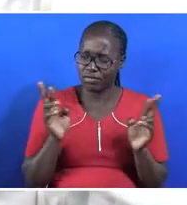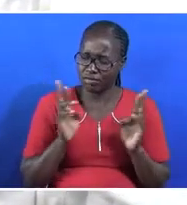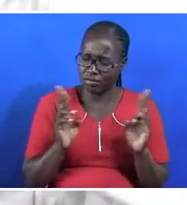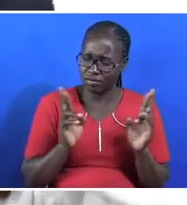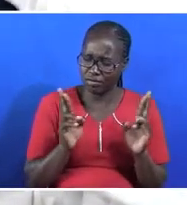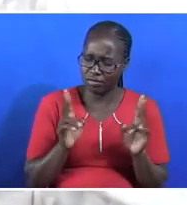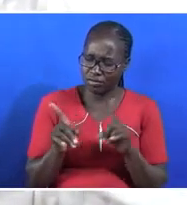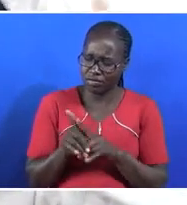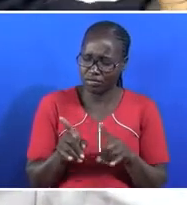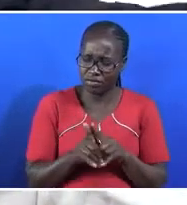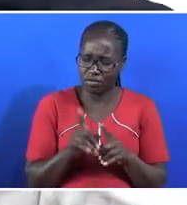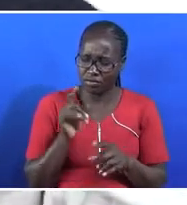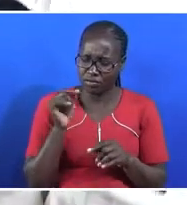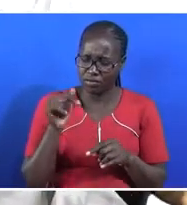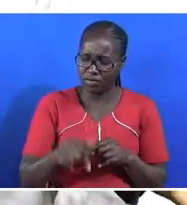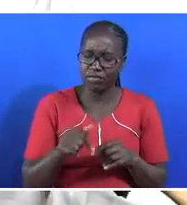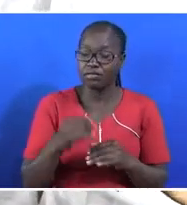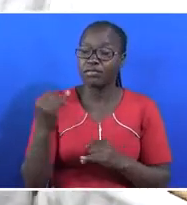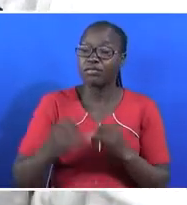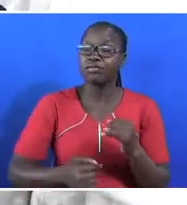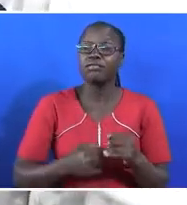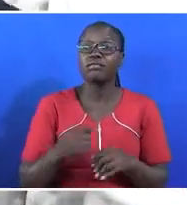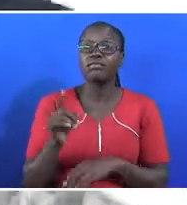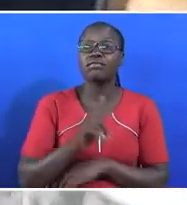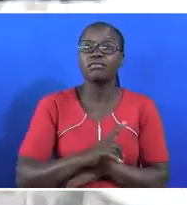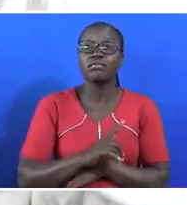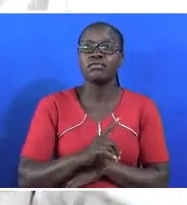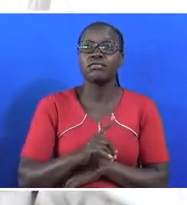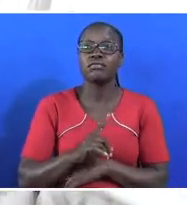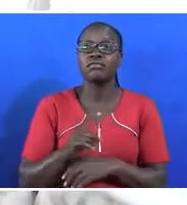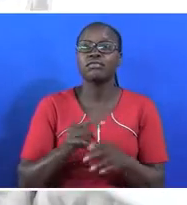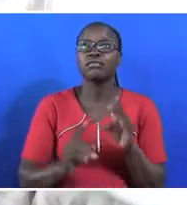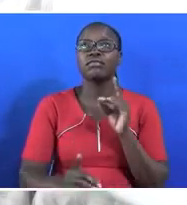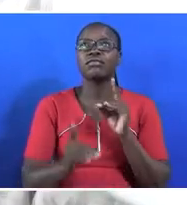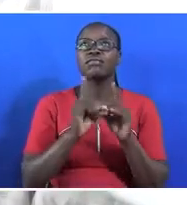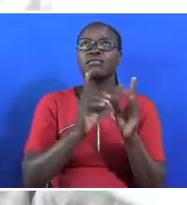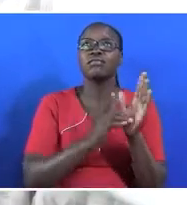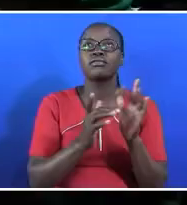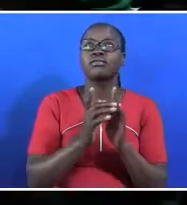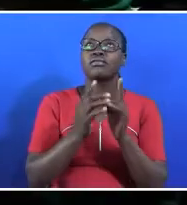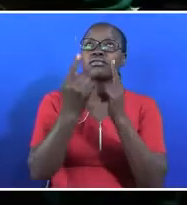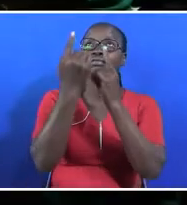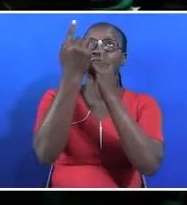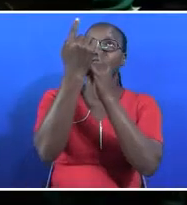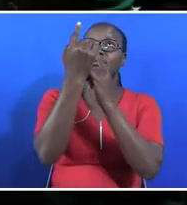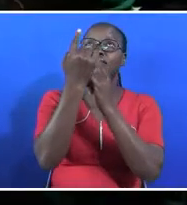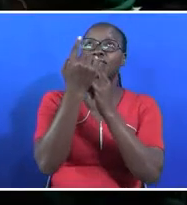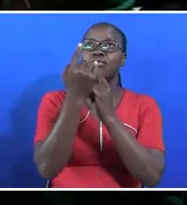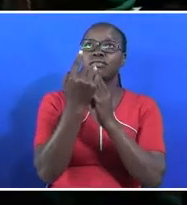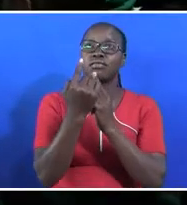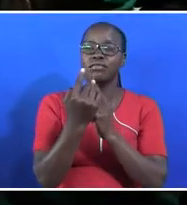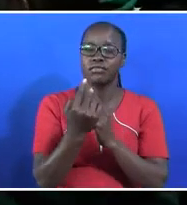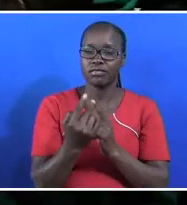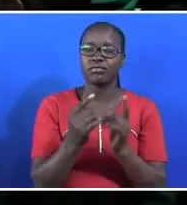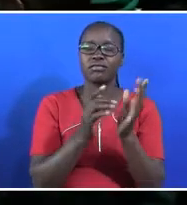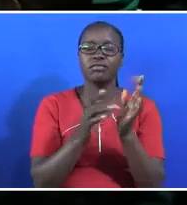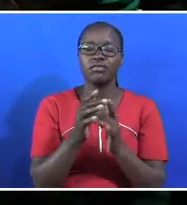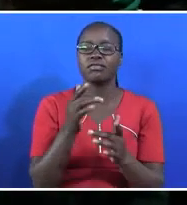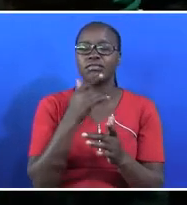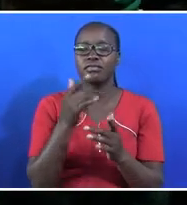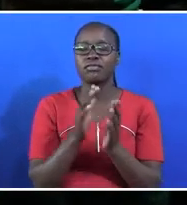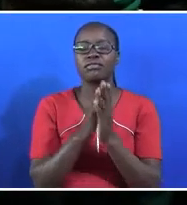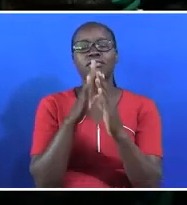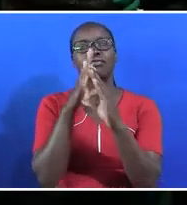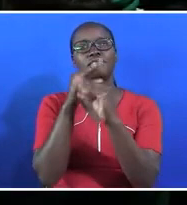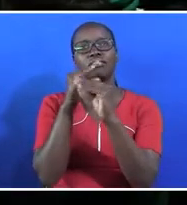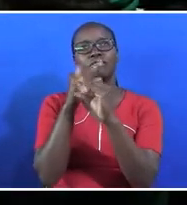that even if today were my last day, then I would meet Jesus when he comes. For when Jesus comes, the Bible says, with a